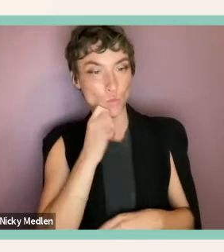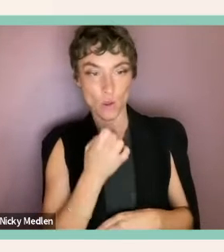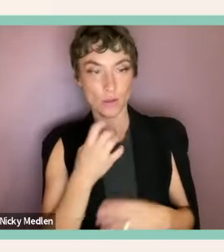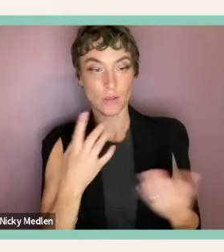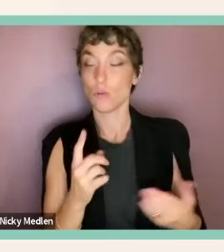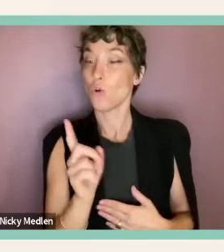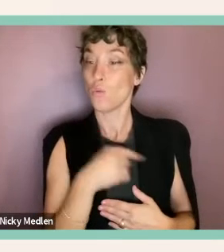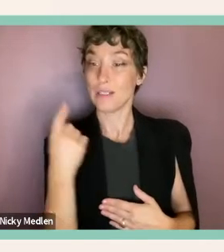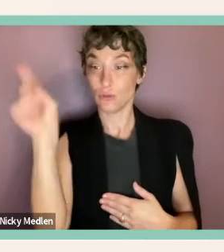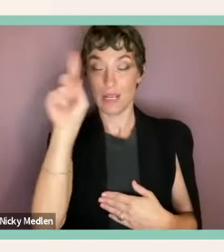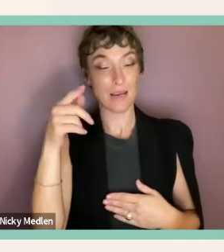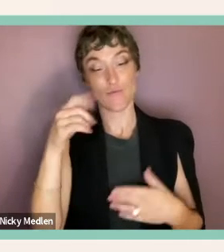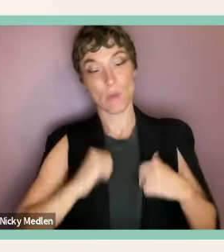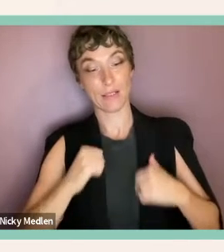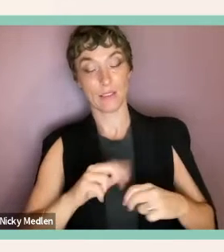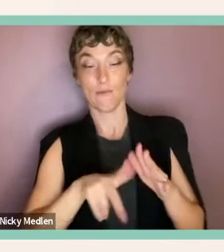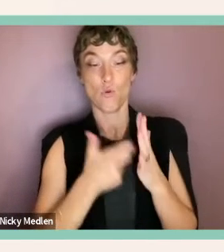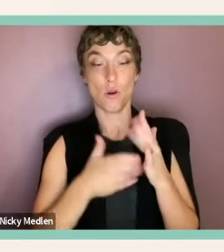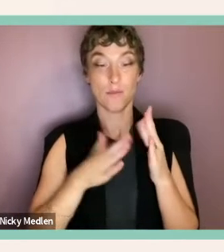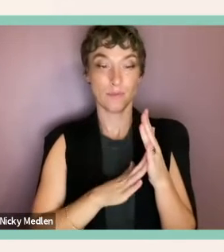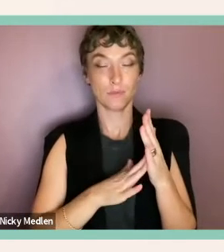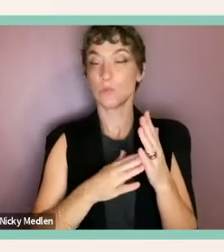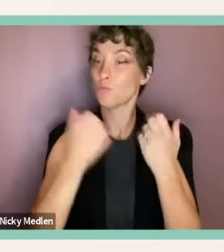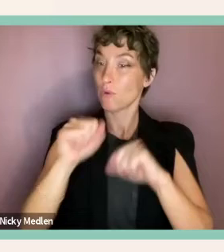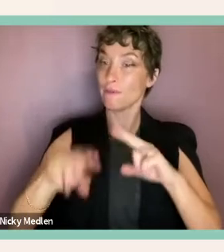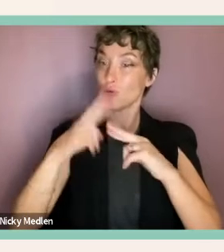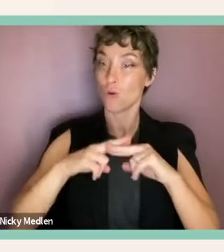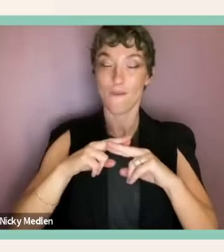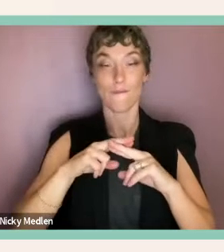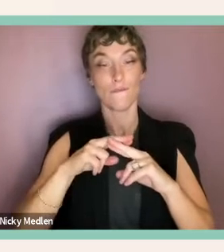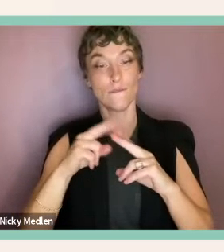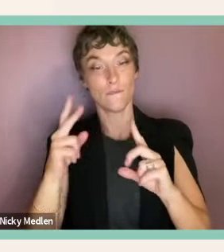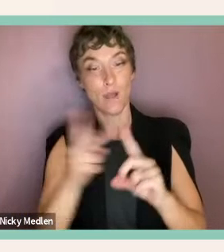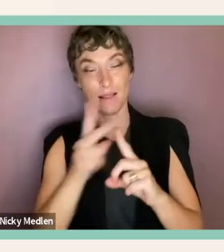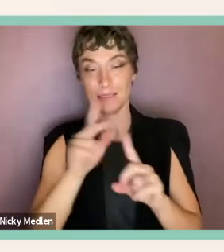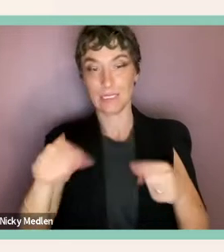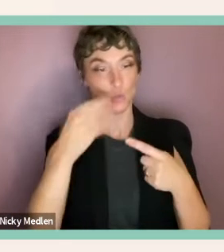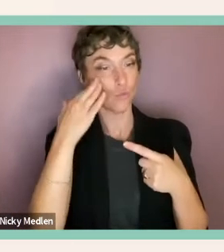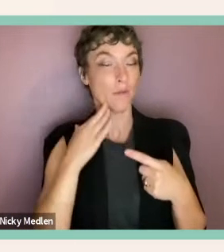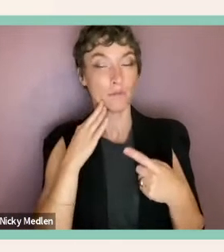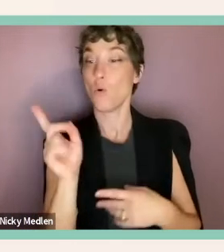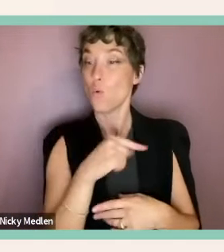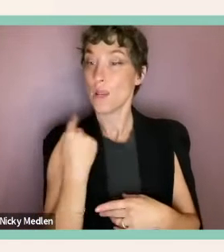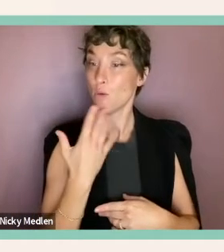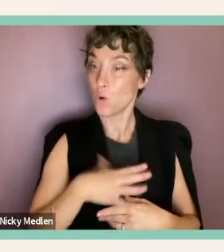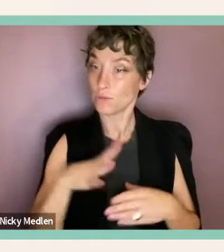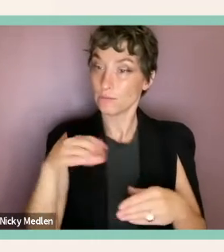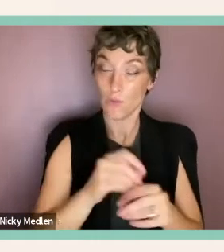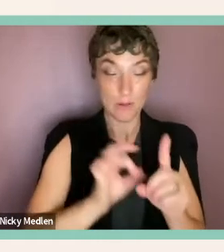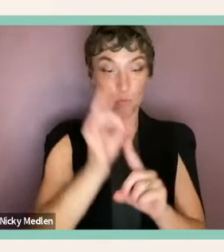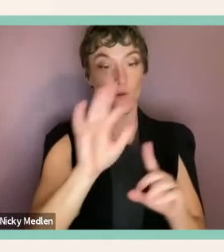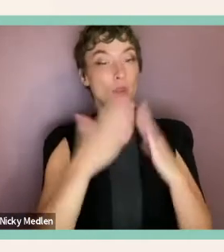Harassment. We're all people who come here with the idea that we want to make the world a better place, and our aim is to